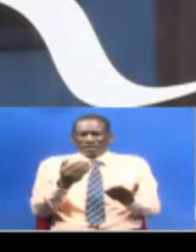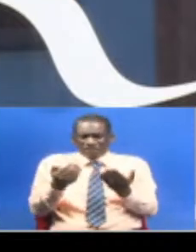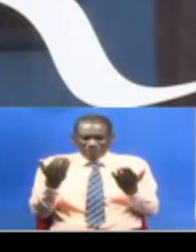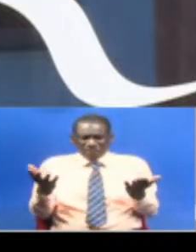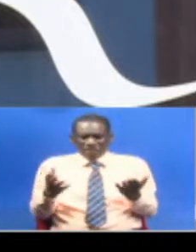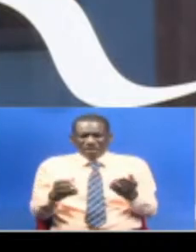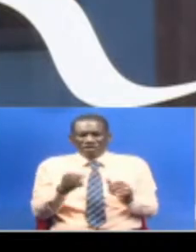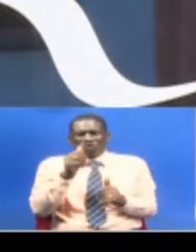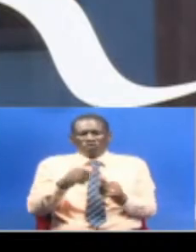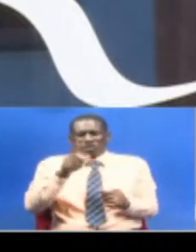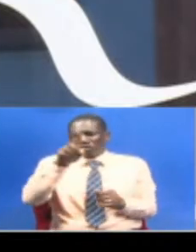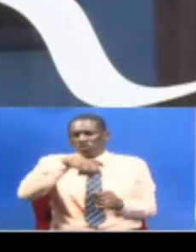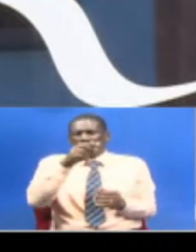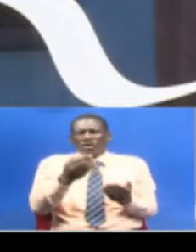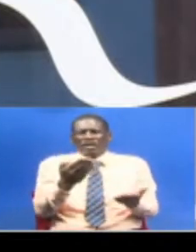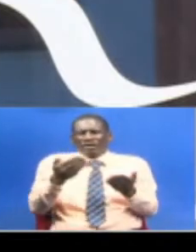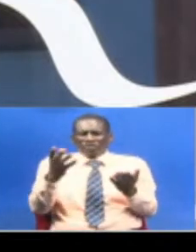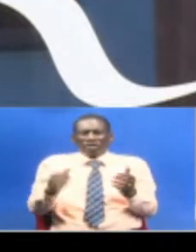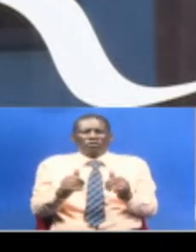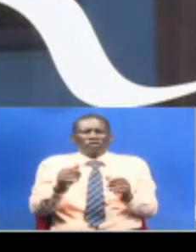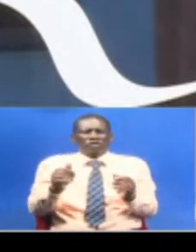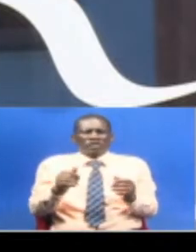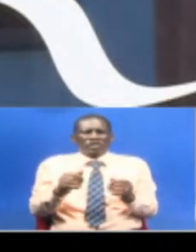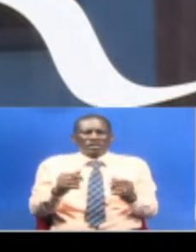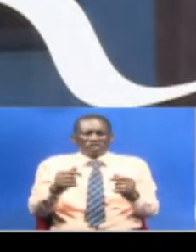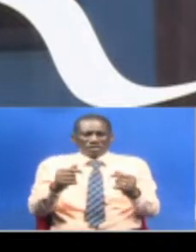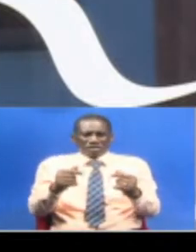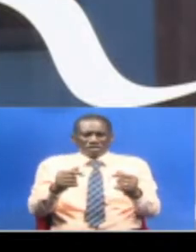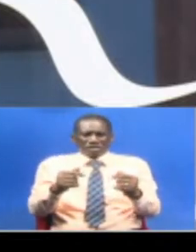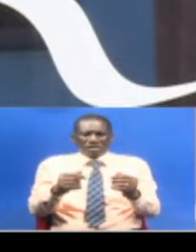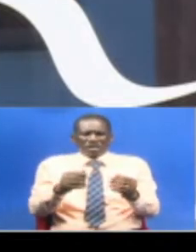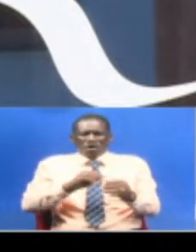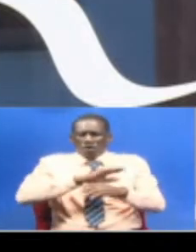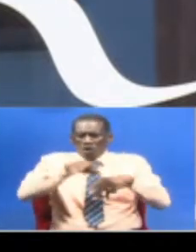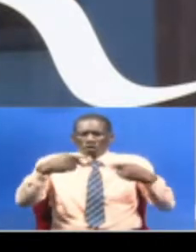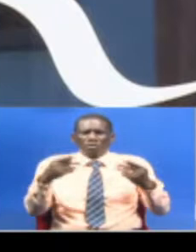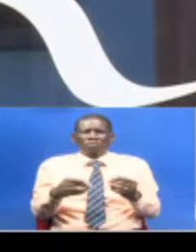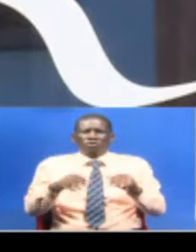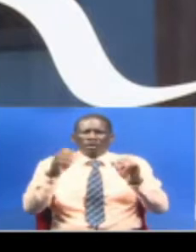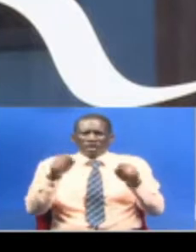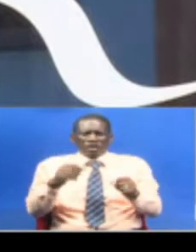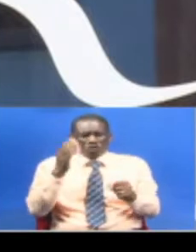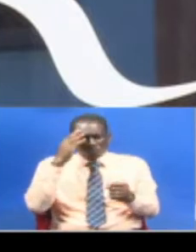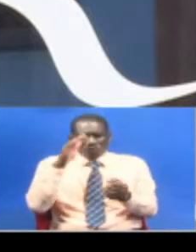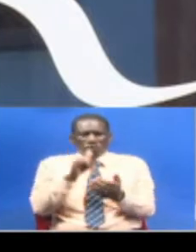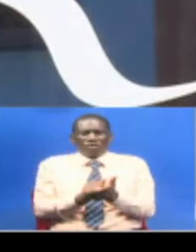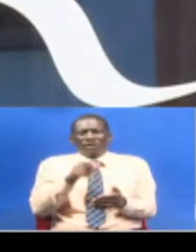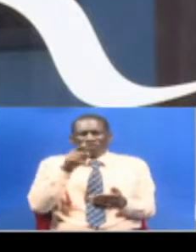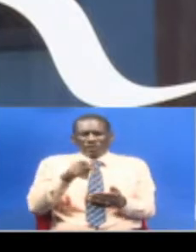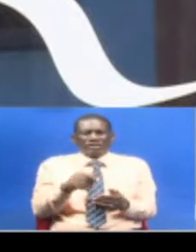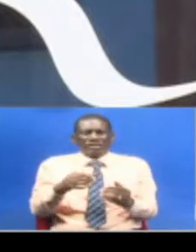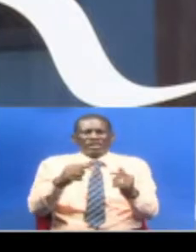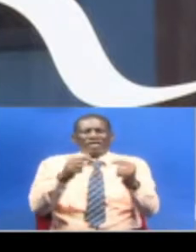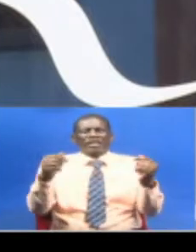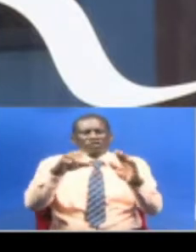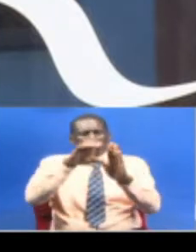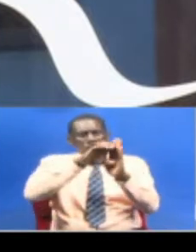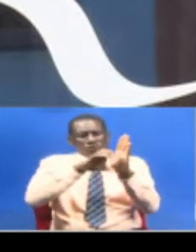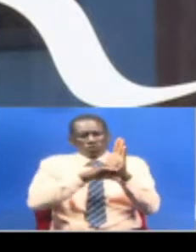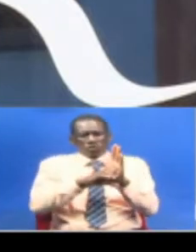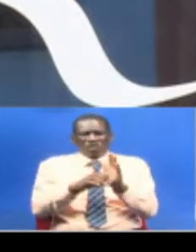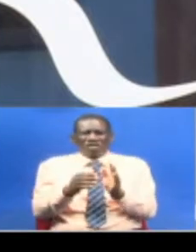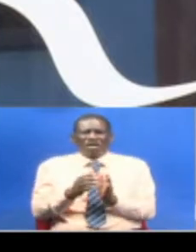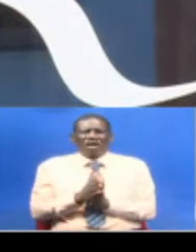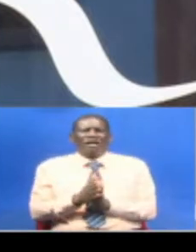is illegal, anything that is untoward, everybody, of course, will know that that is in breach of the constitutional provisions,